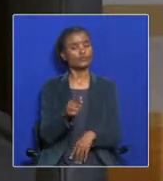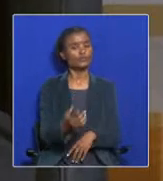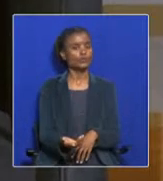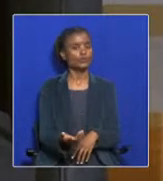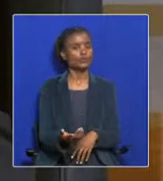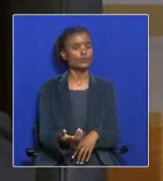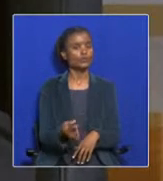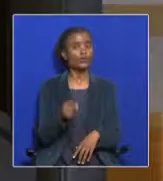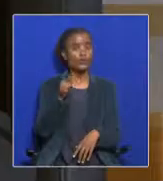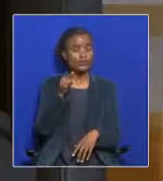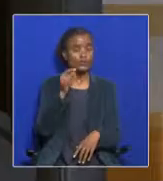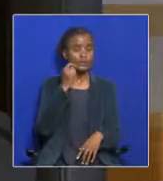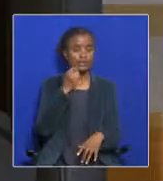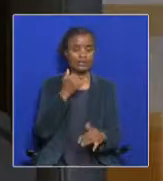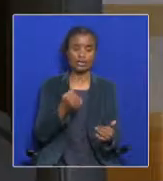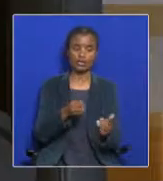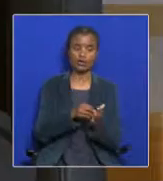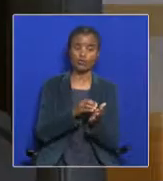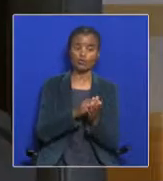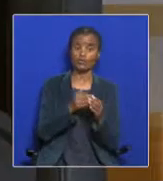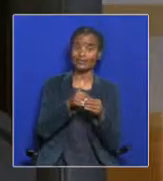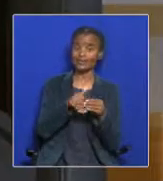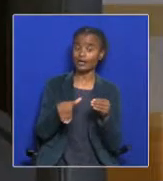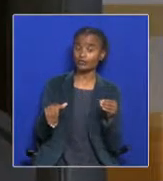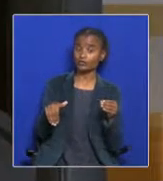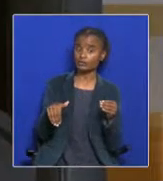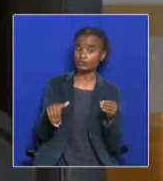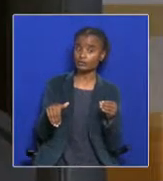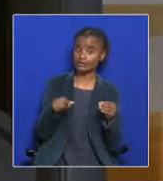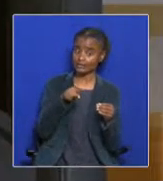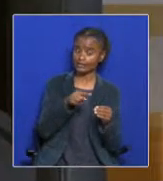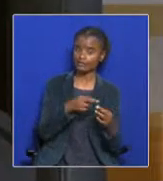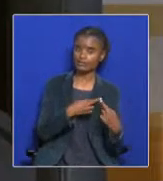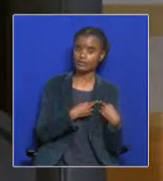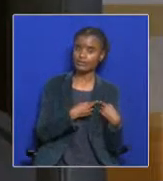is responsible, when in fact he booked it out because you said so?